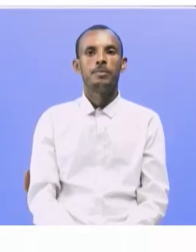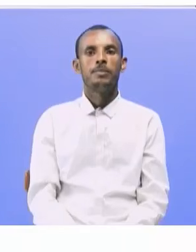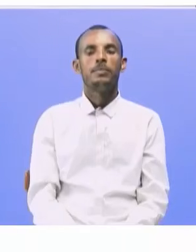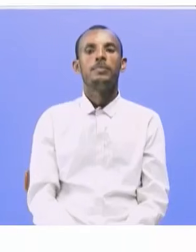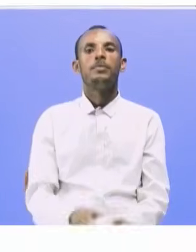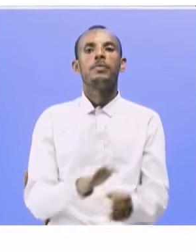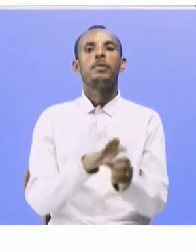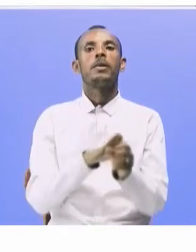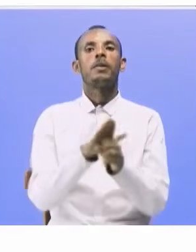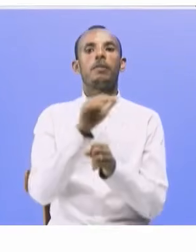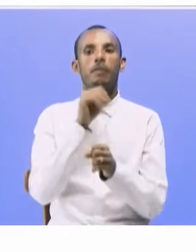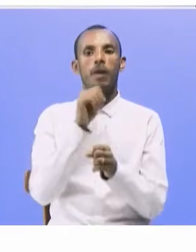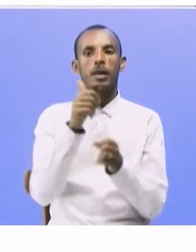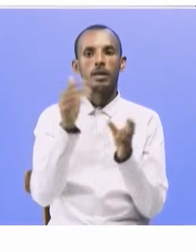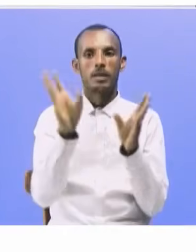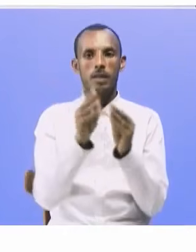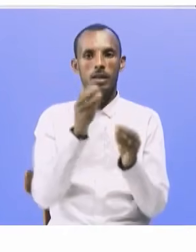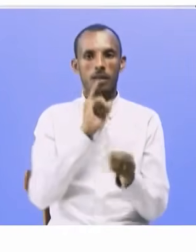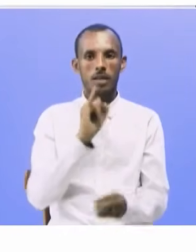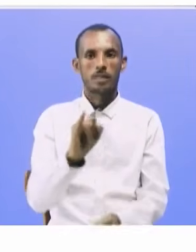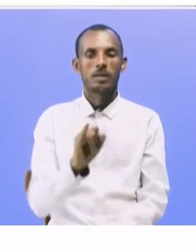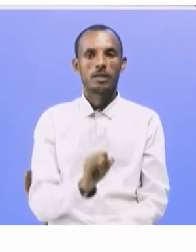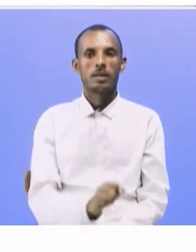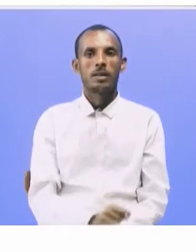Infinite set is a set